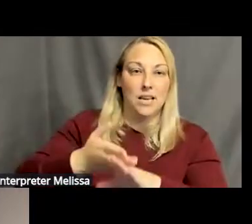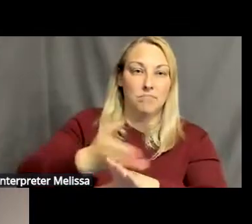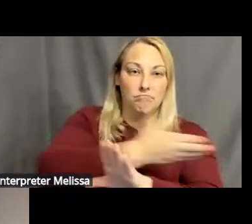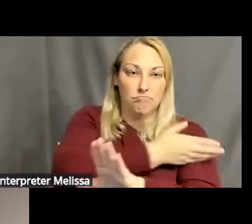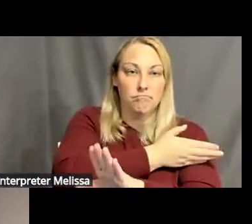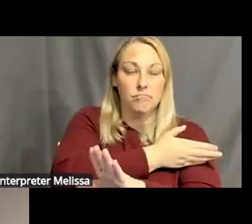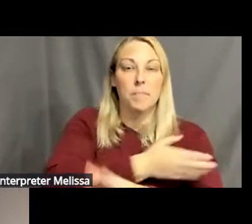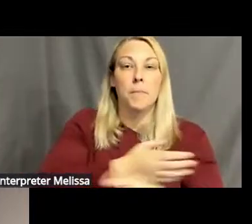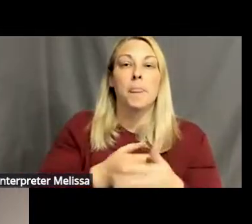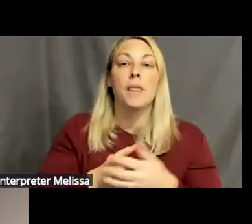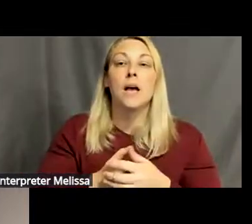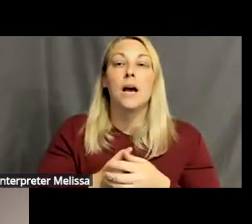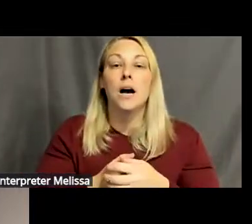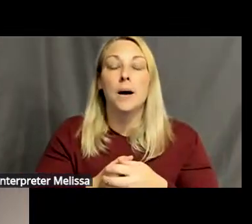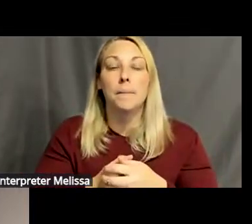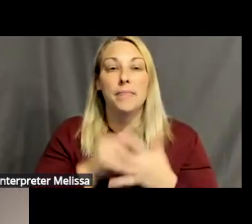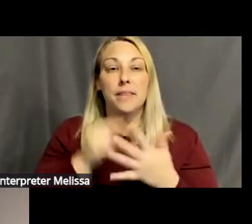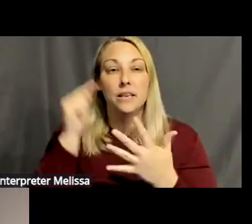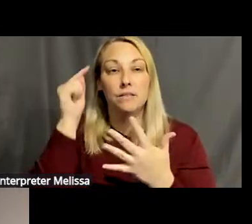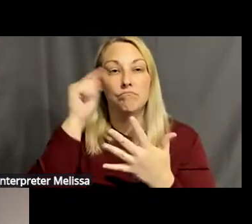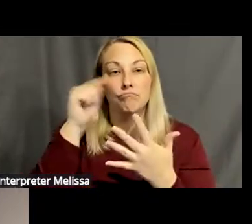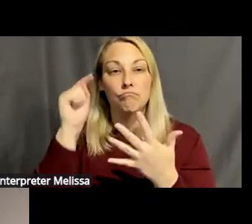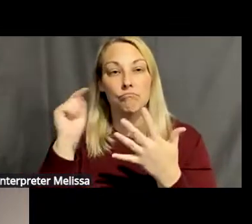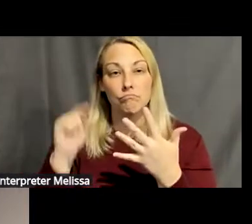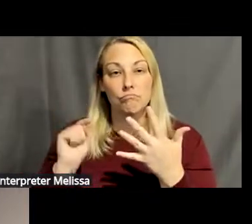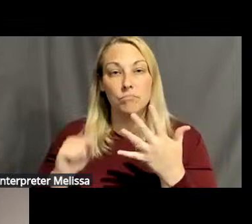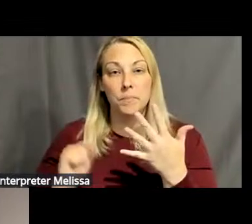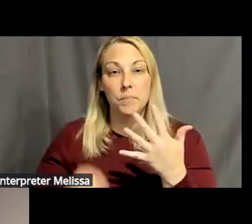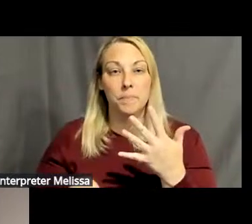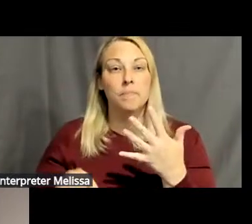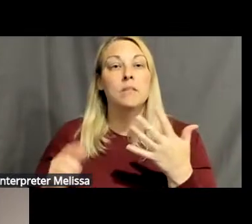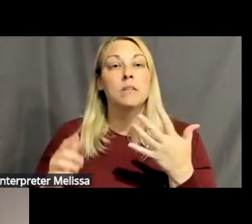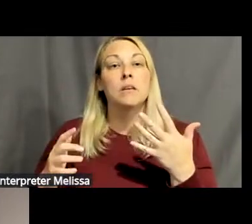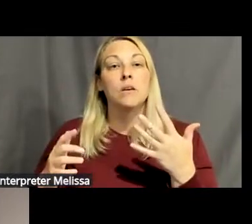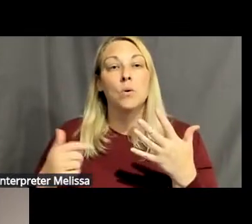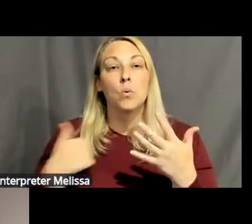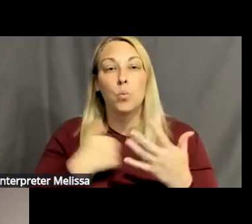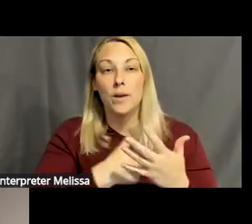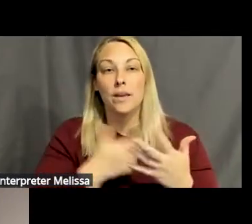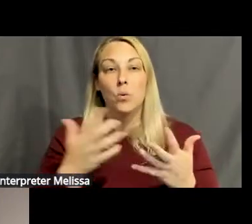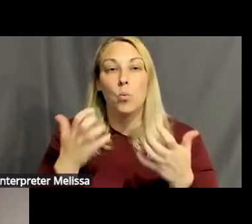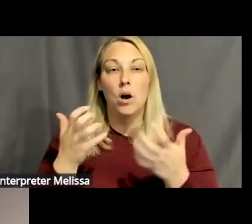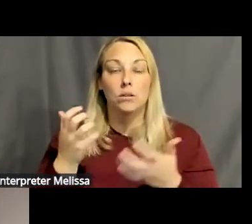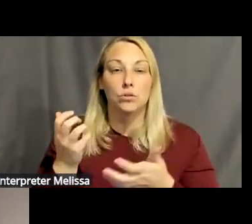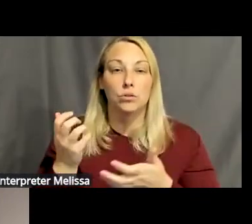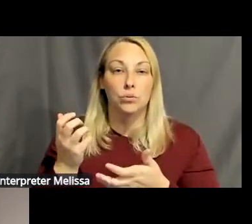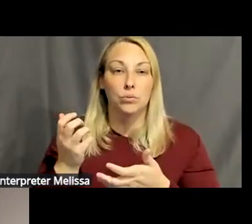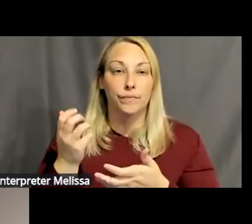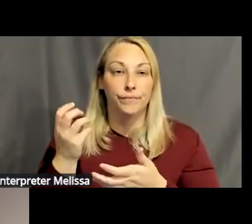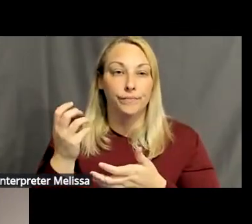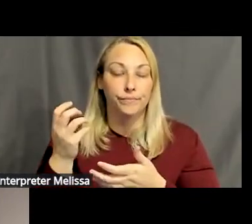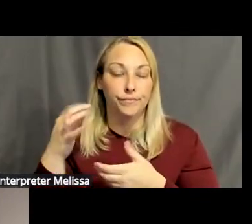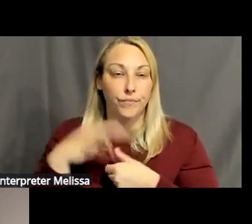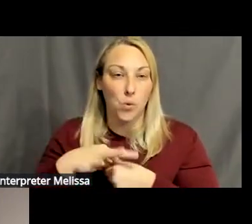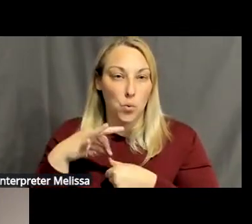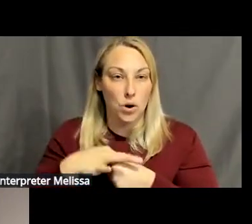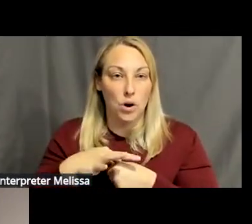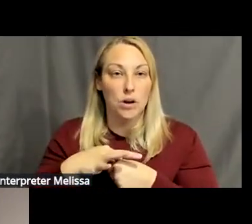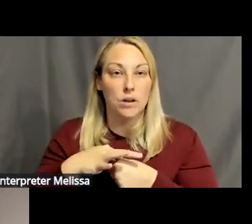these are items that we approved to hold as consent calendar items that we can vote on in